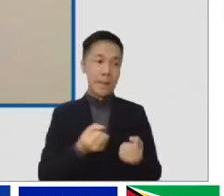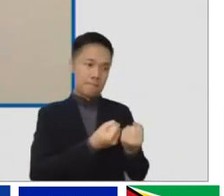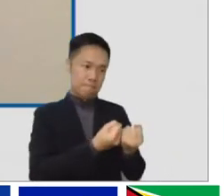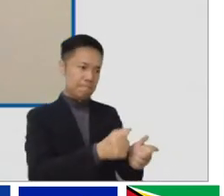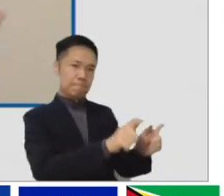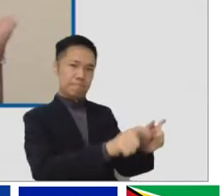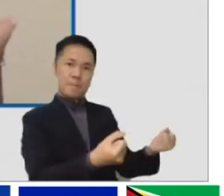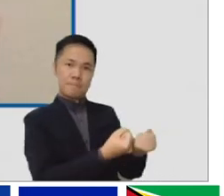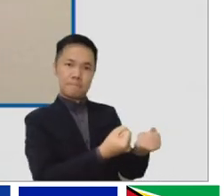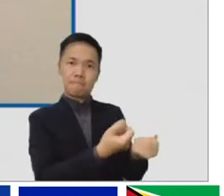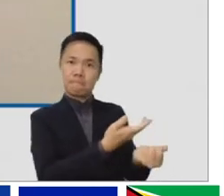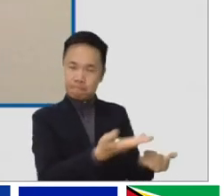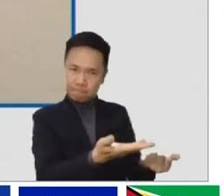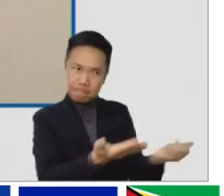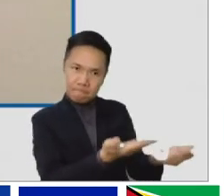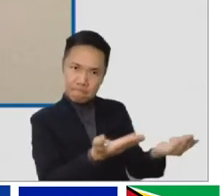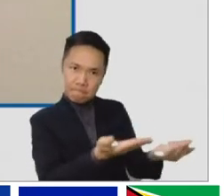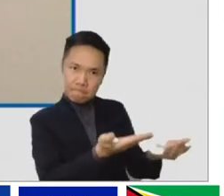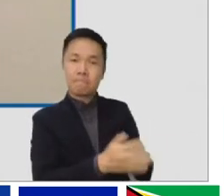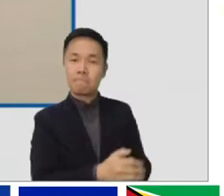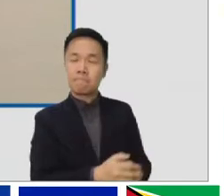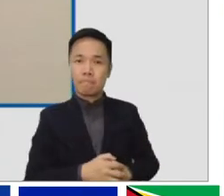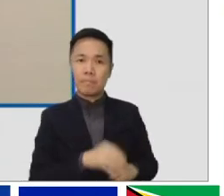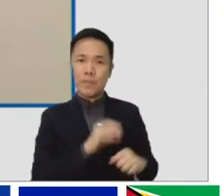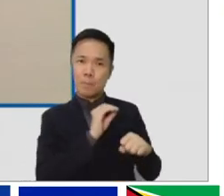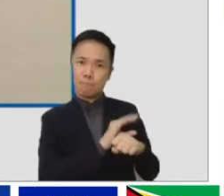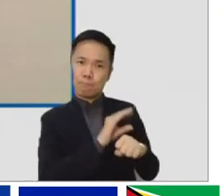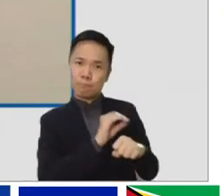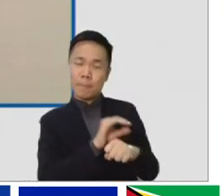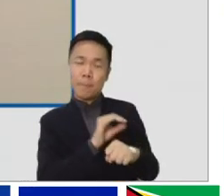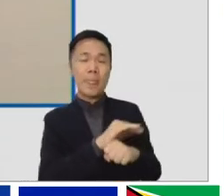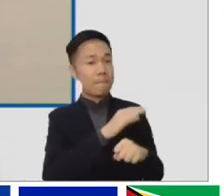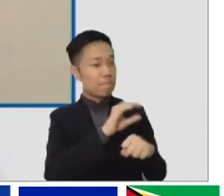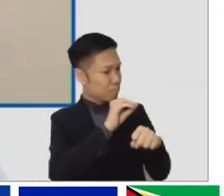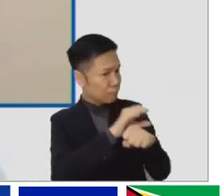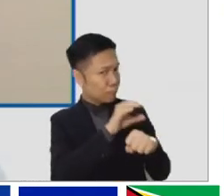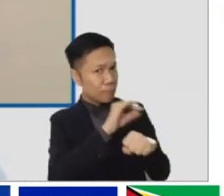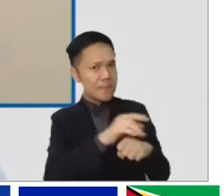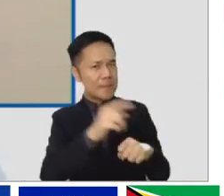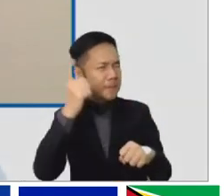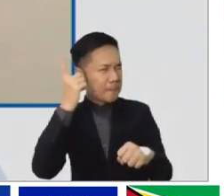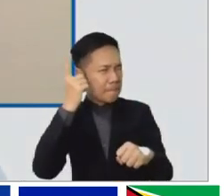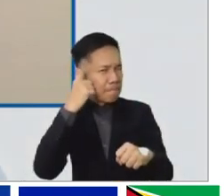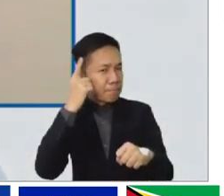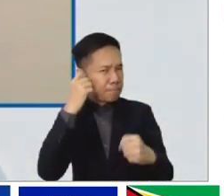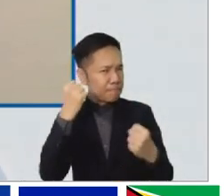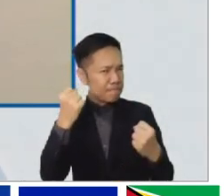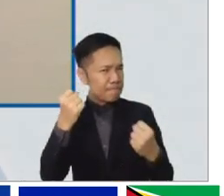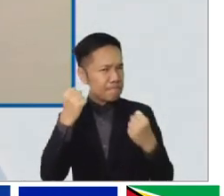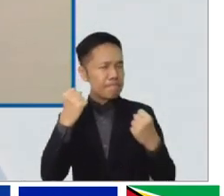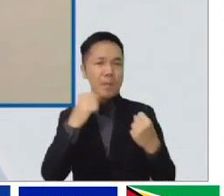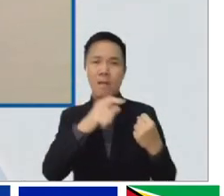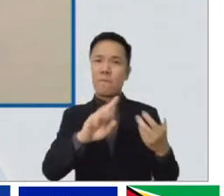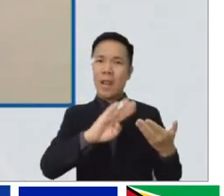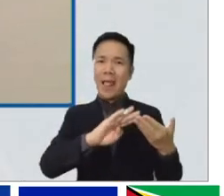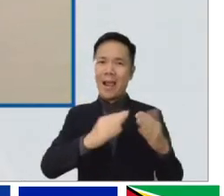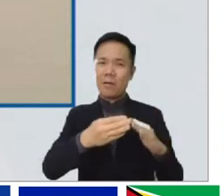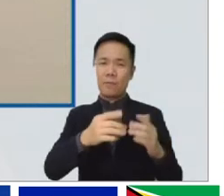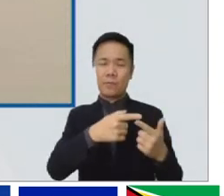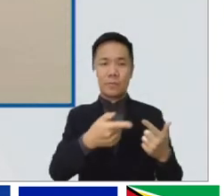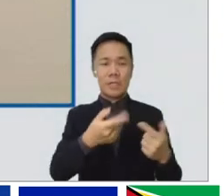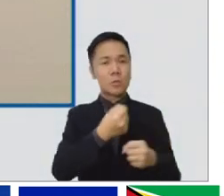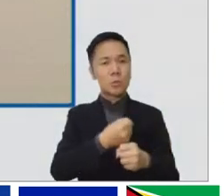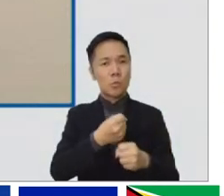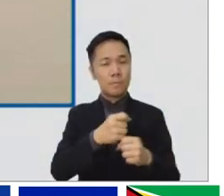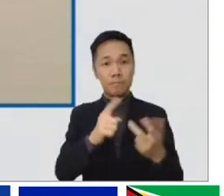we increased our mental health and psychosocial support for the communities, for the healthcare providers, recognizing that